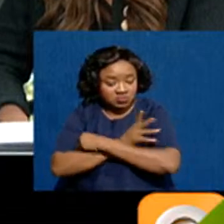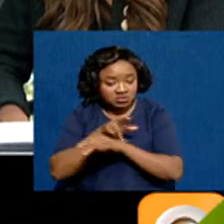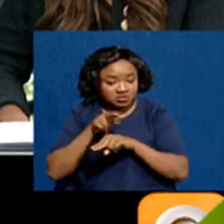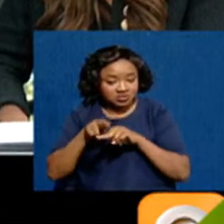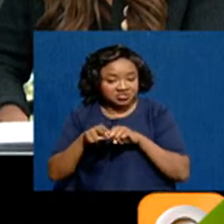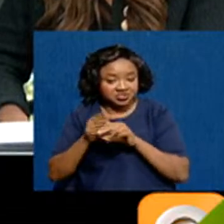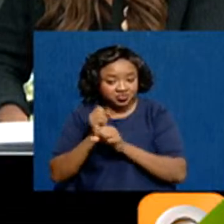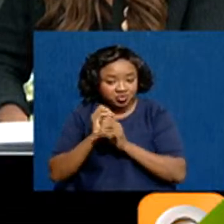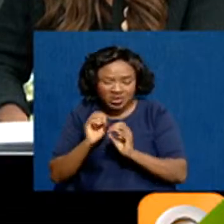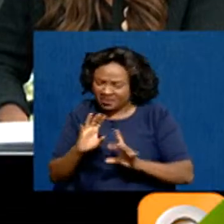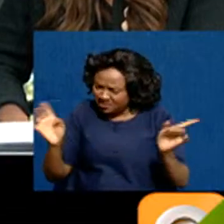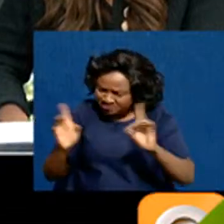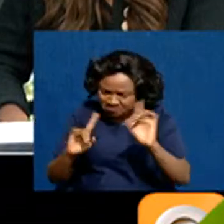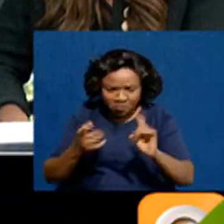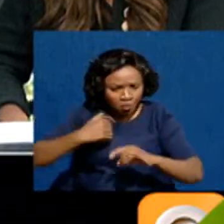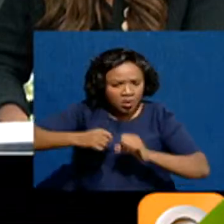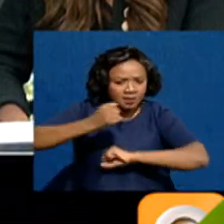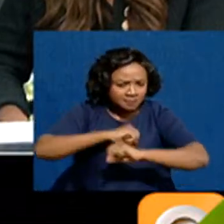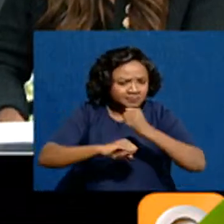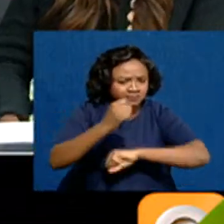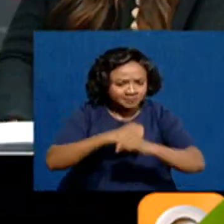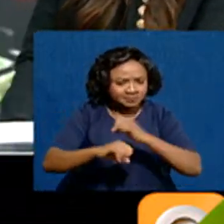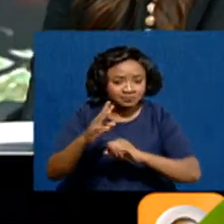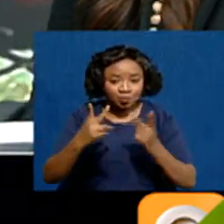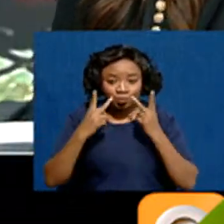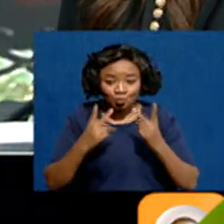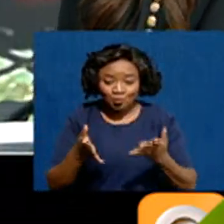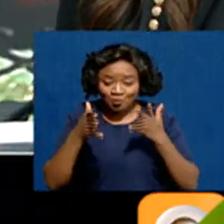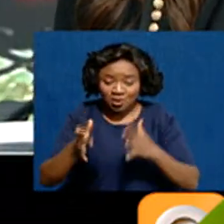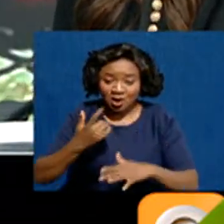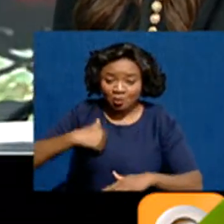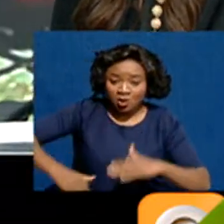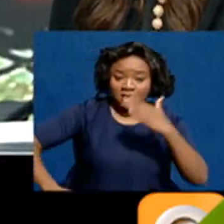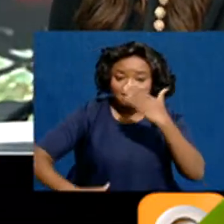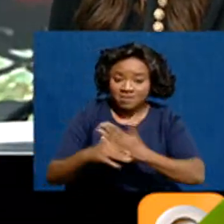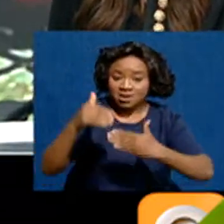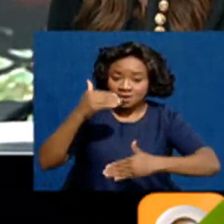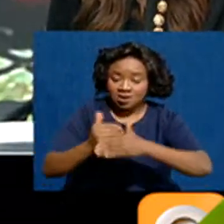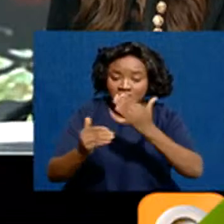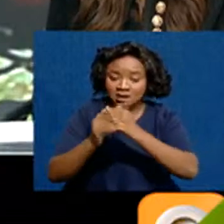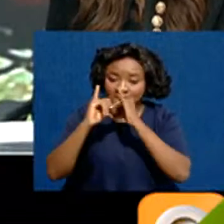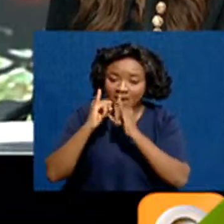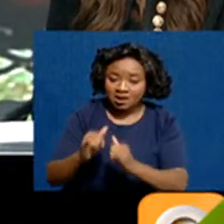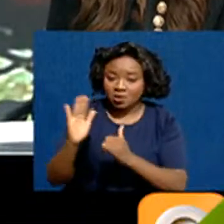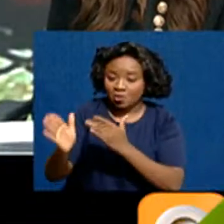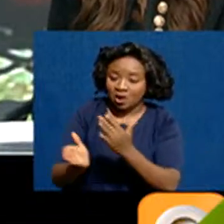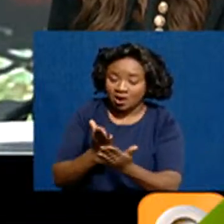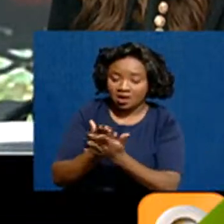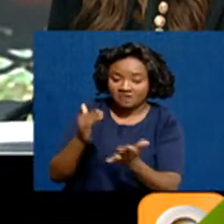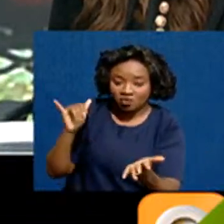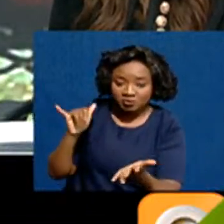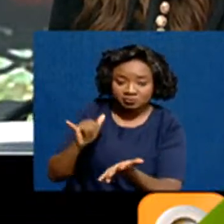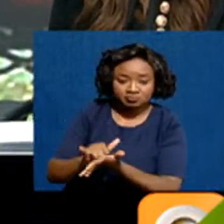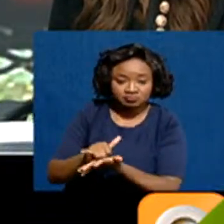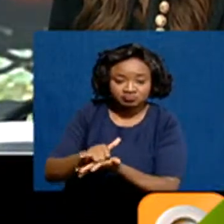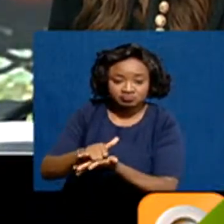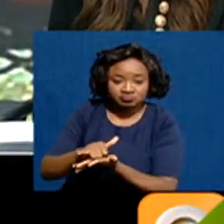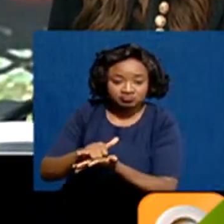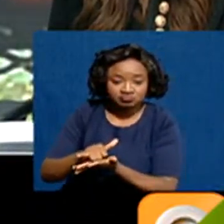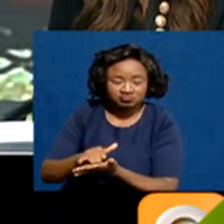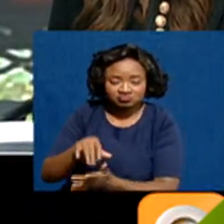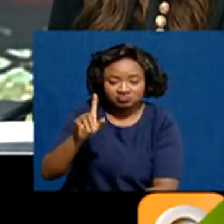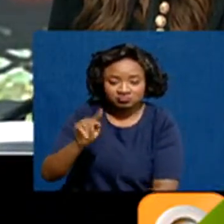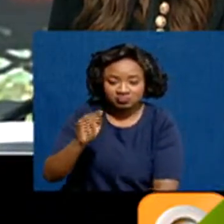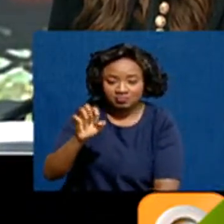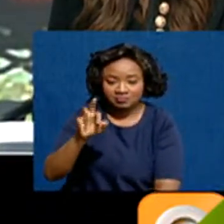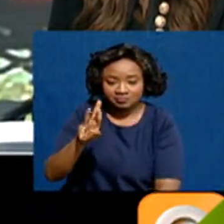constructed, something that has never been done before. We are building a new arrival terminal at the Terminal 1C on top of it, for people